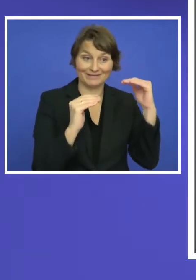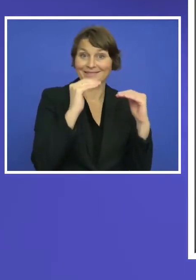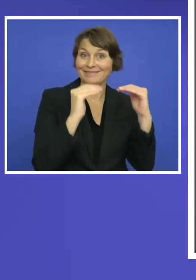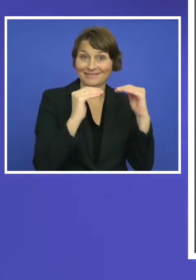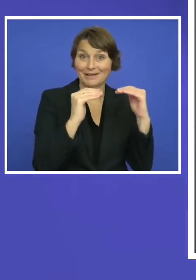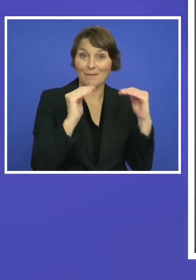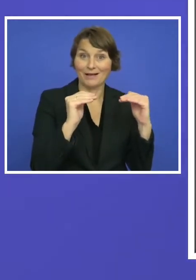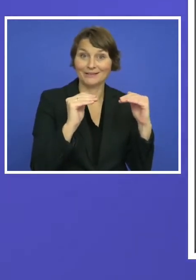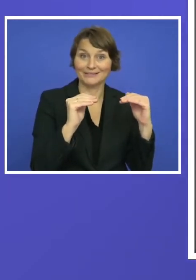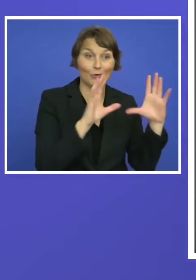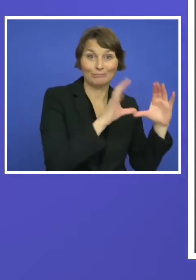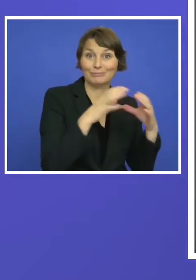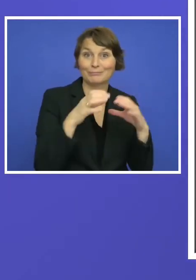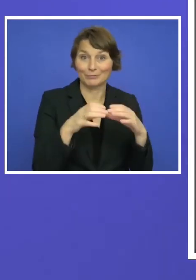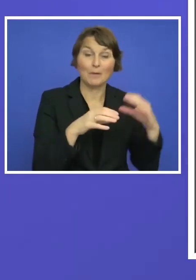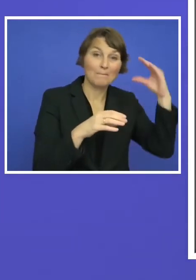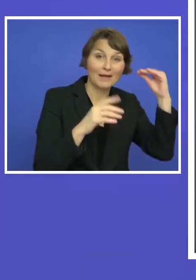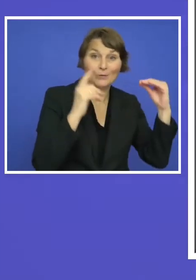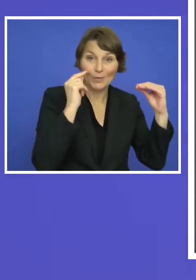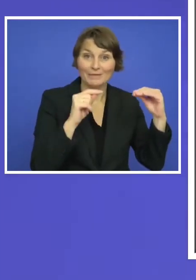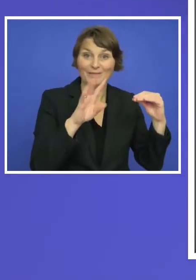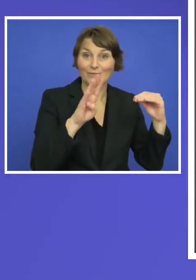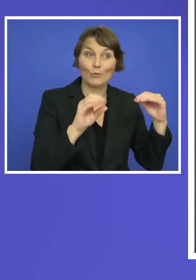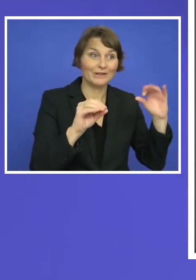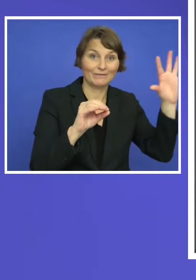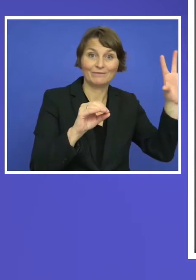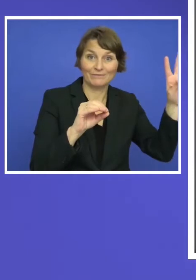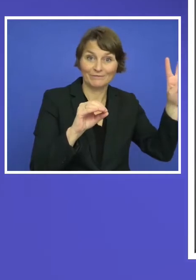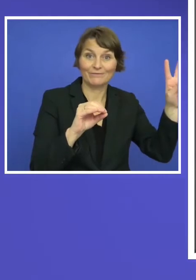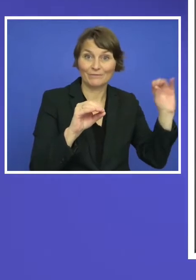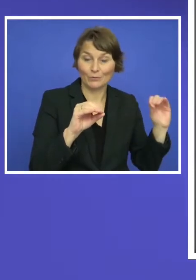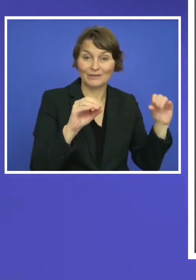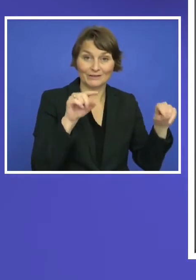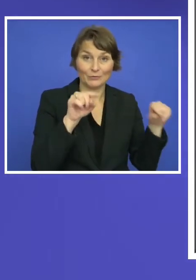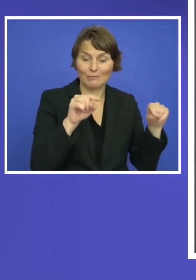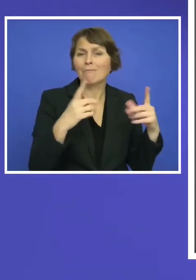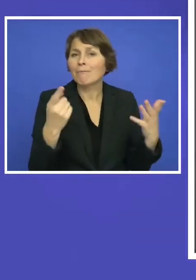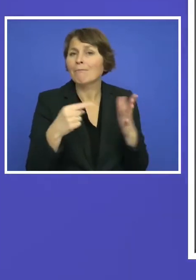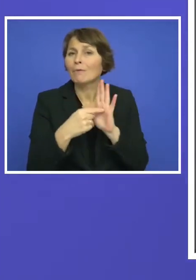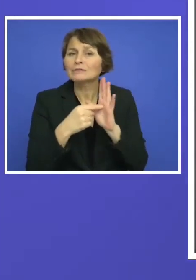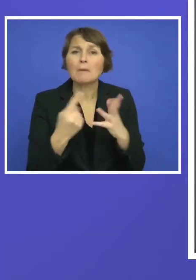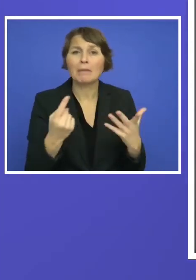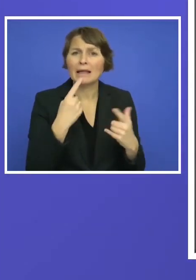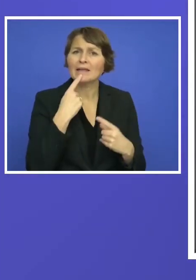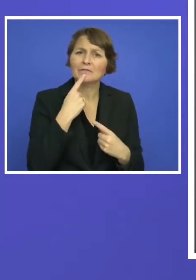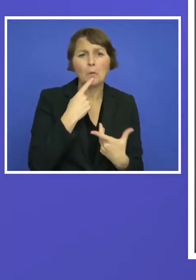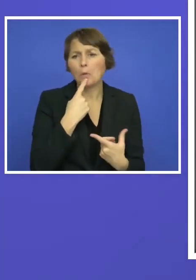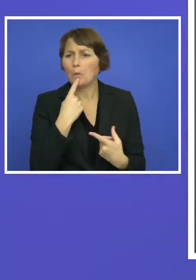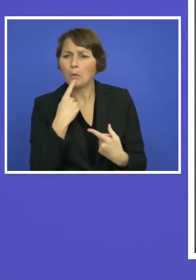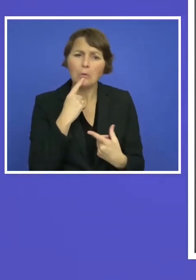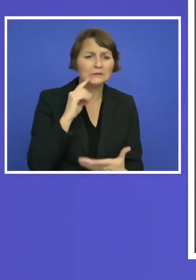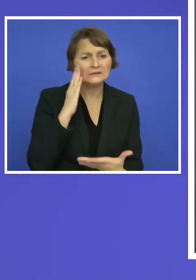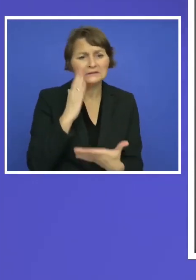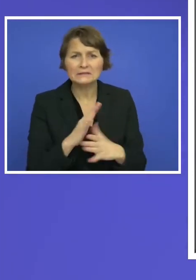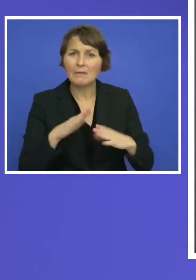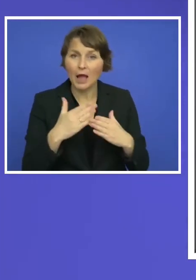also during the crisis, different non-elected decision-making bodies have both men and women in them. Nowadays, we